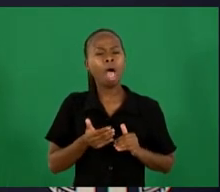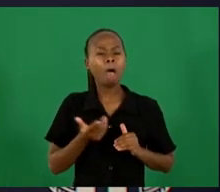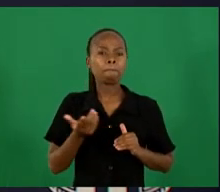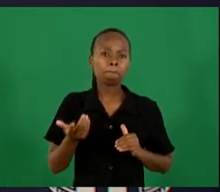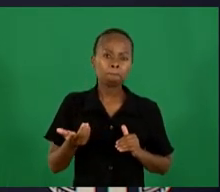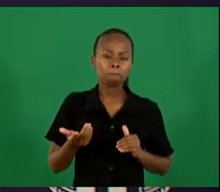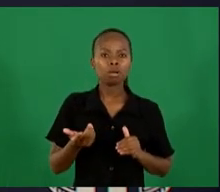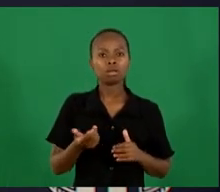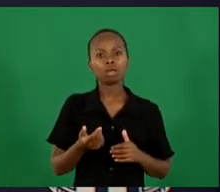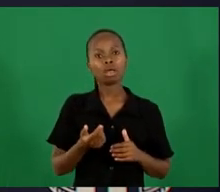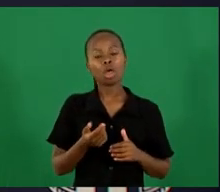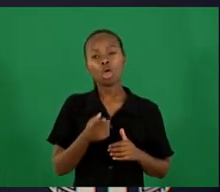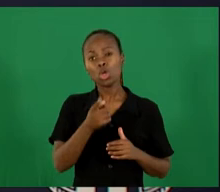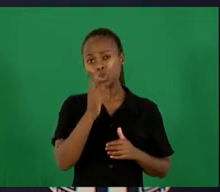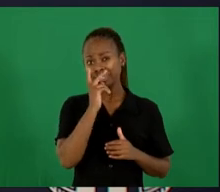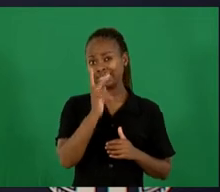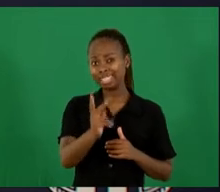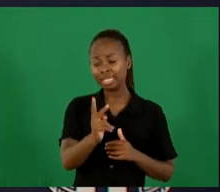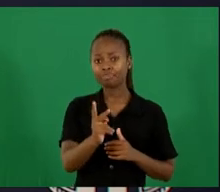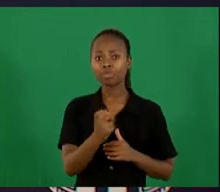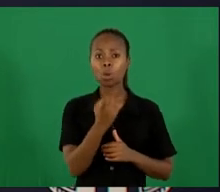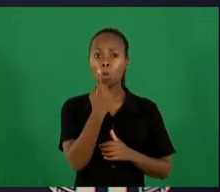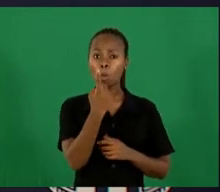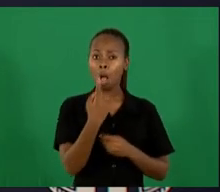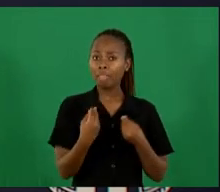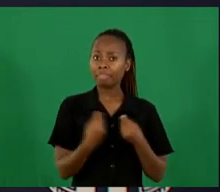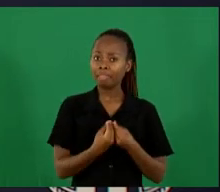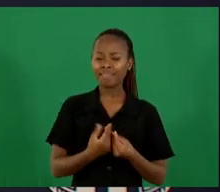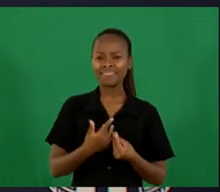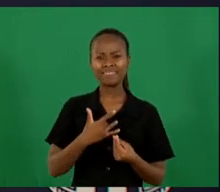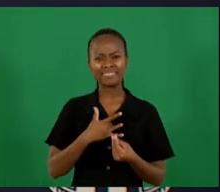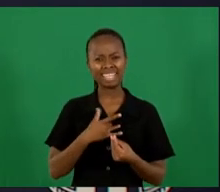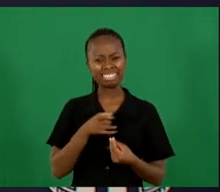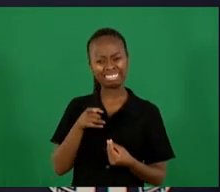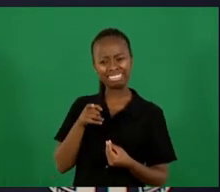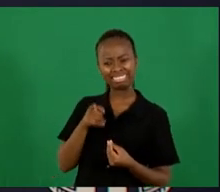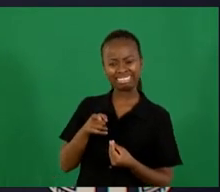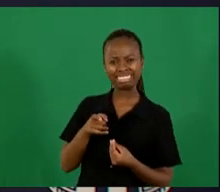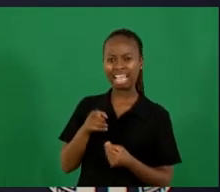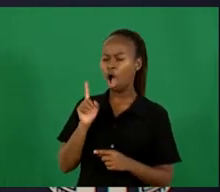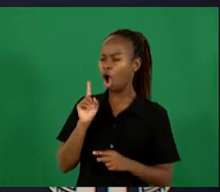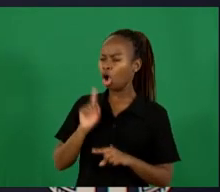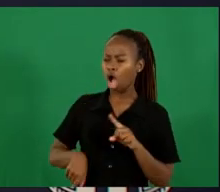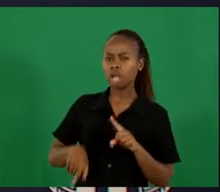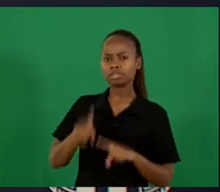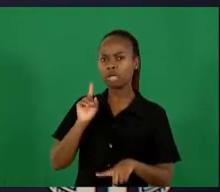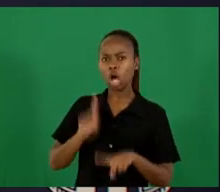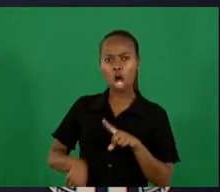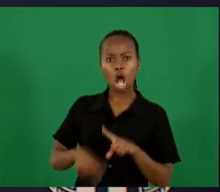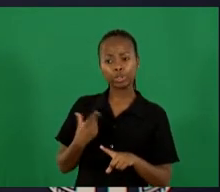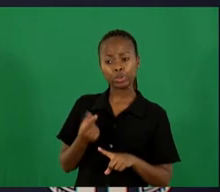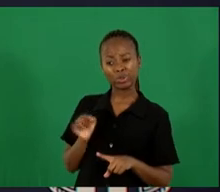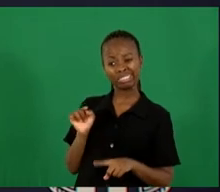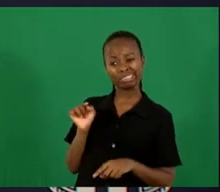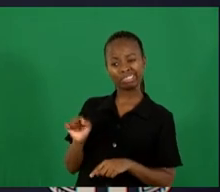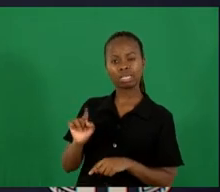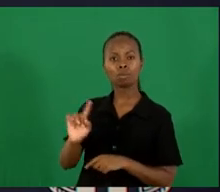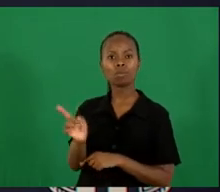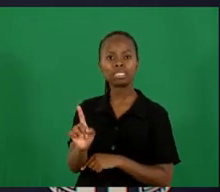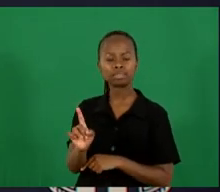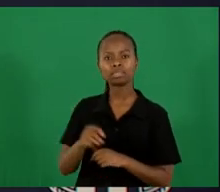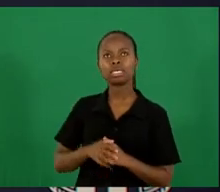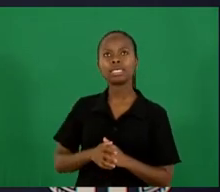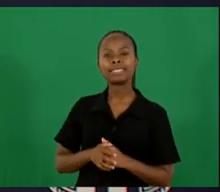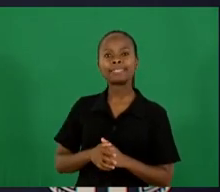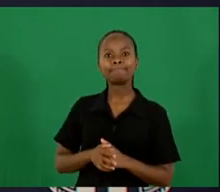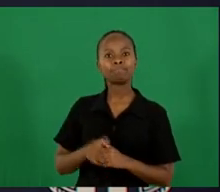what we can't do is to wait until we see the